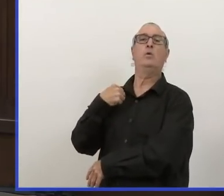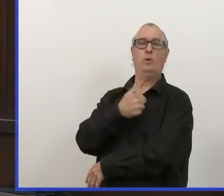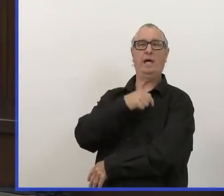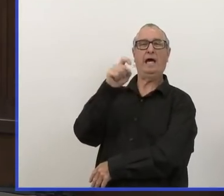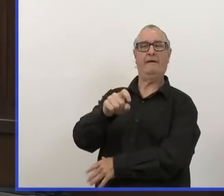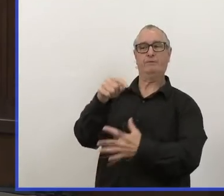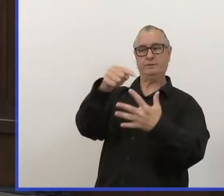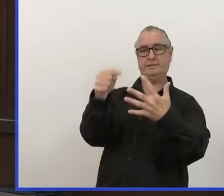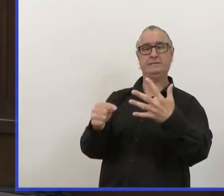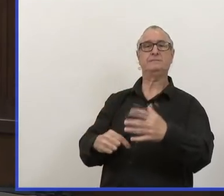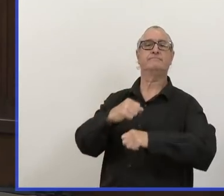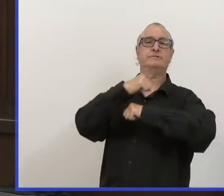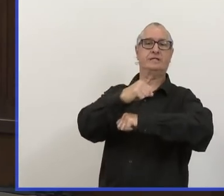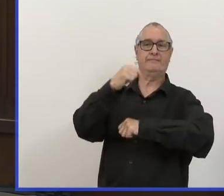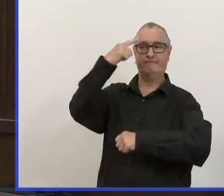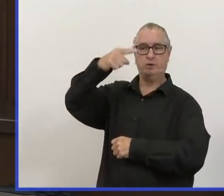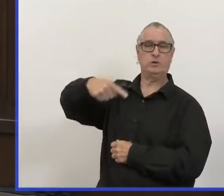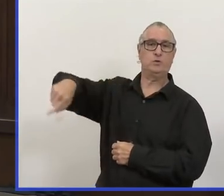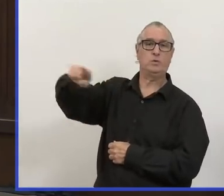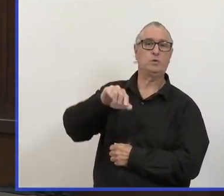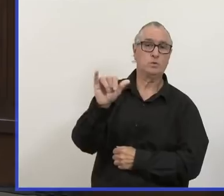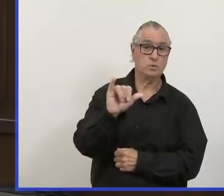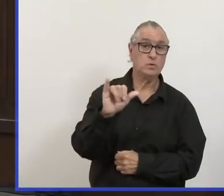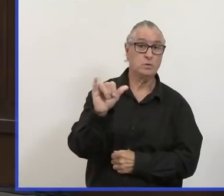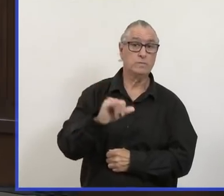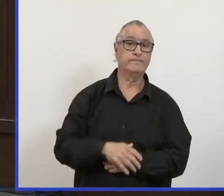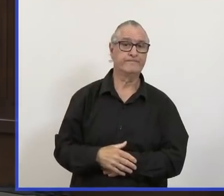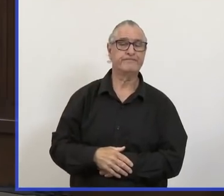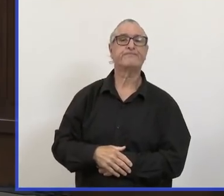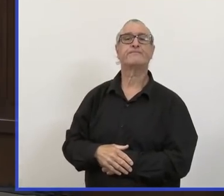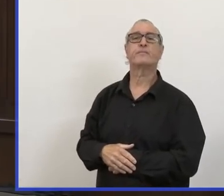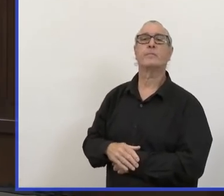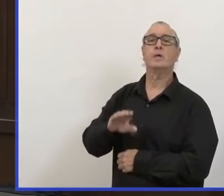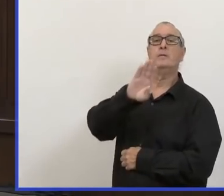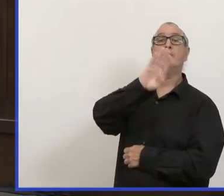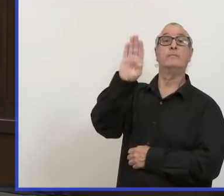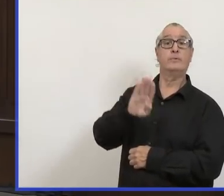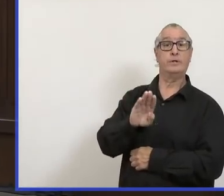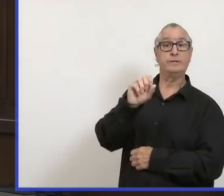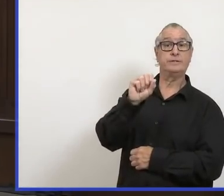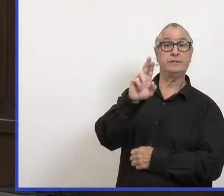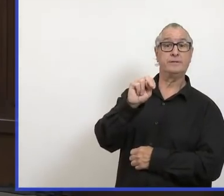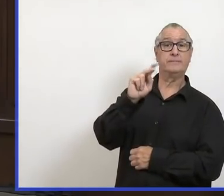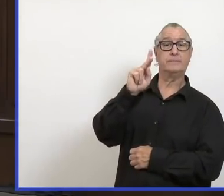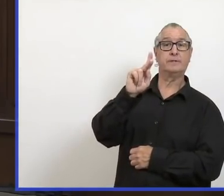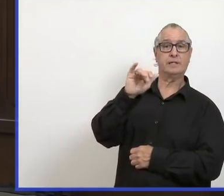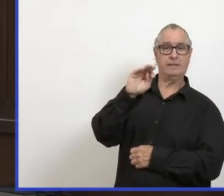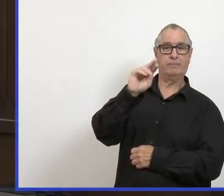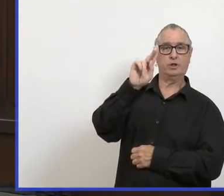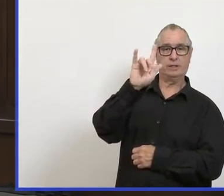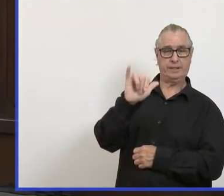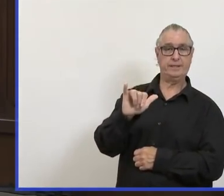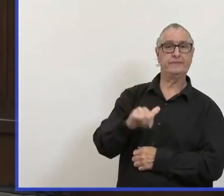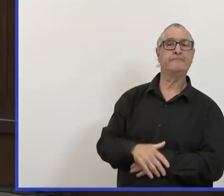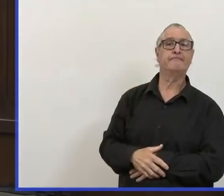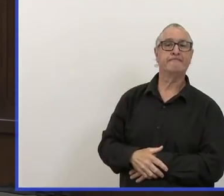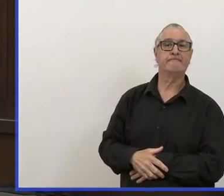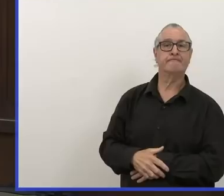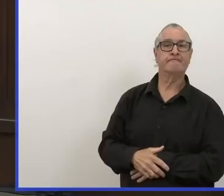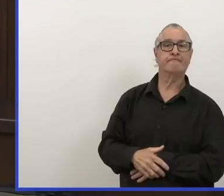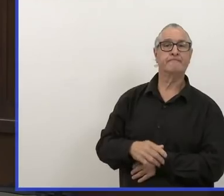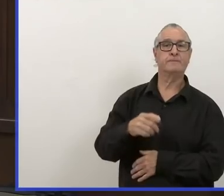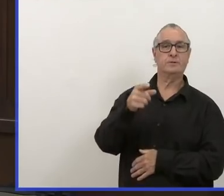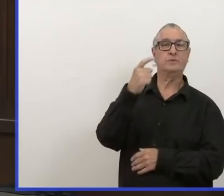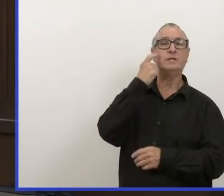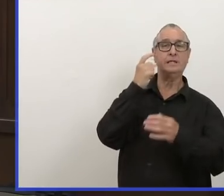Good afternoon. Can we just talk a little bit more about the expansion of the public health orders and the reopening